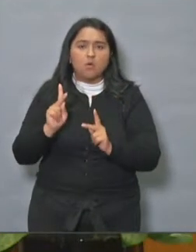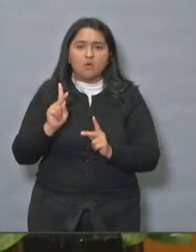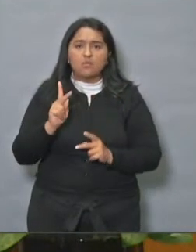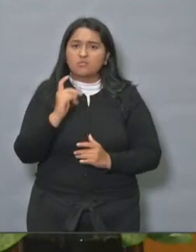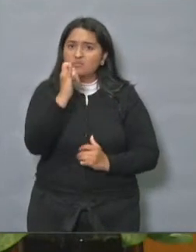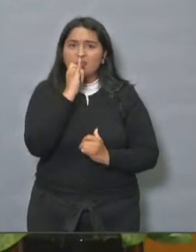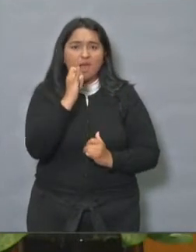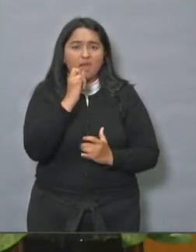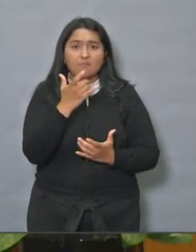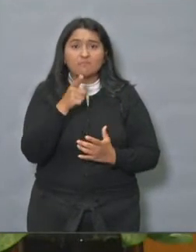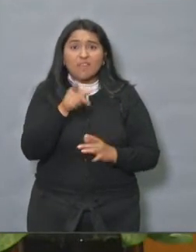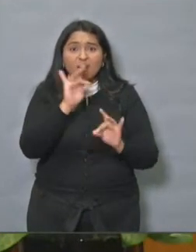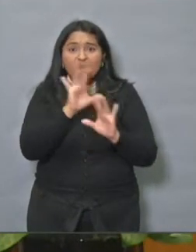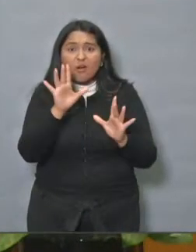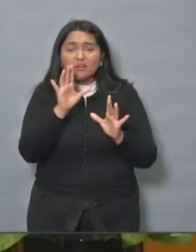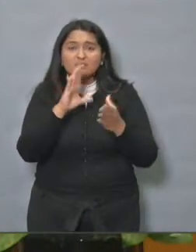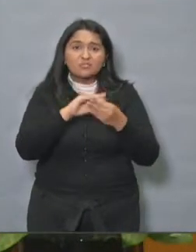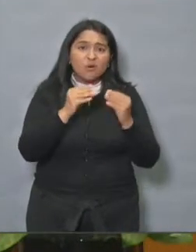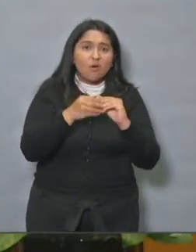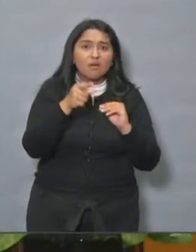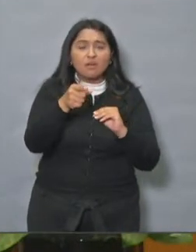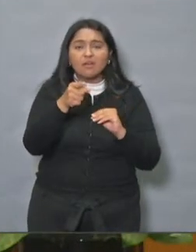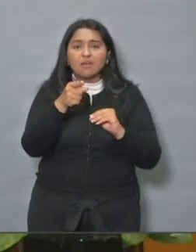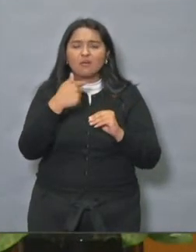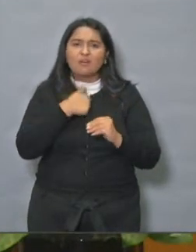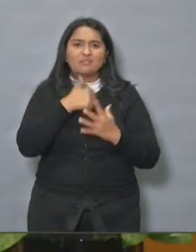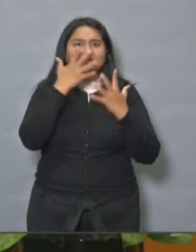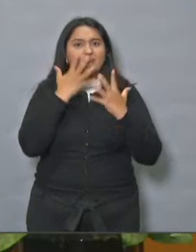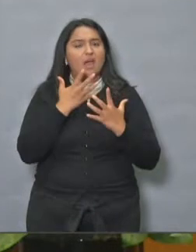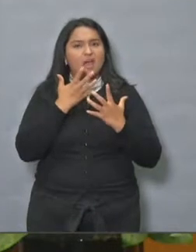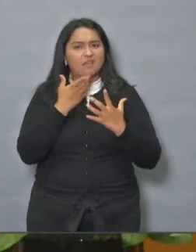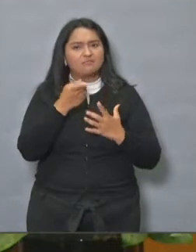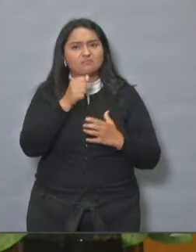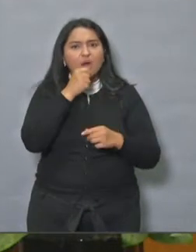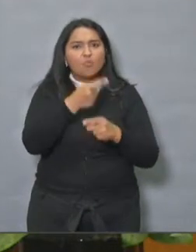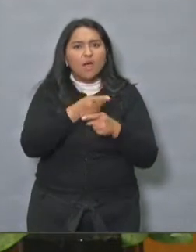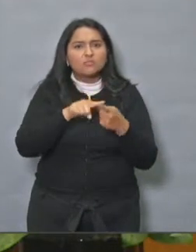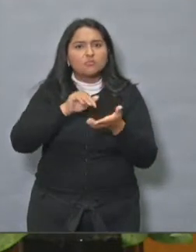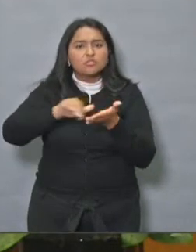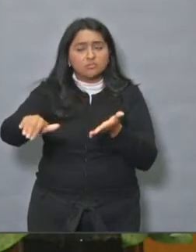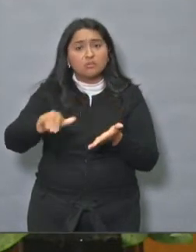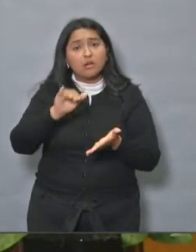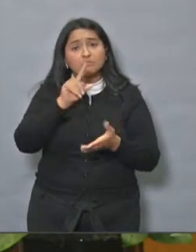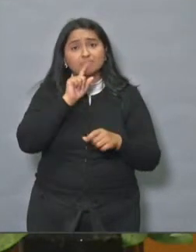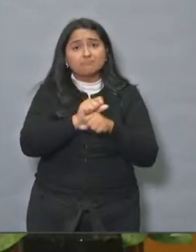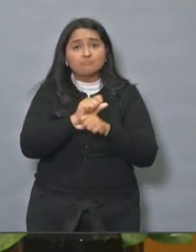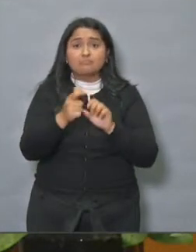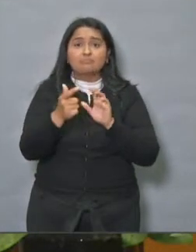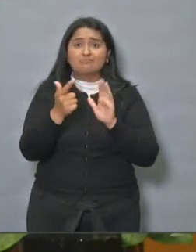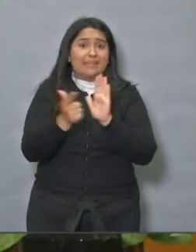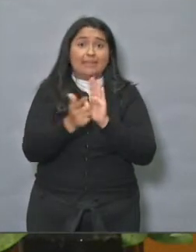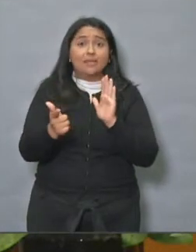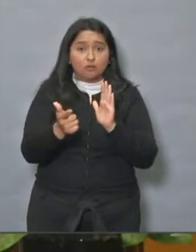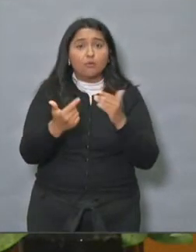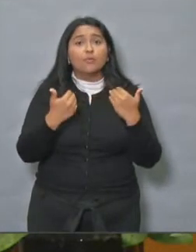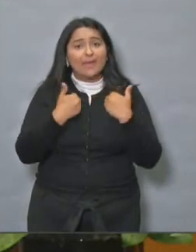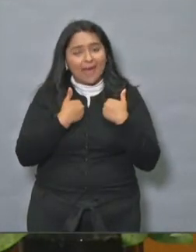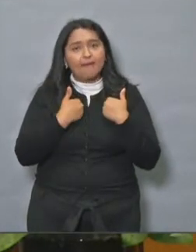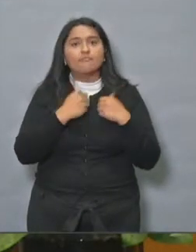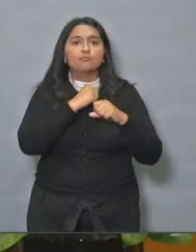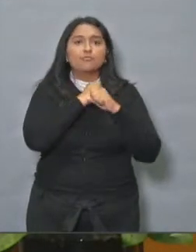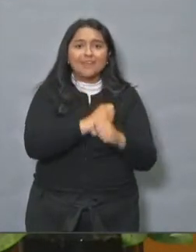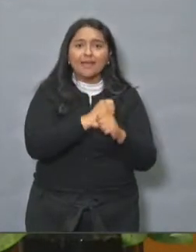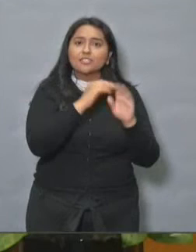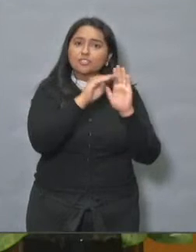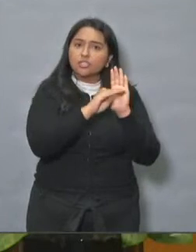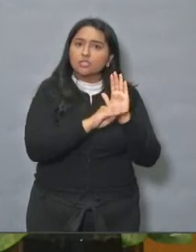these horrific stories about people who are inappropriately discharged, because it is illegal and there are protections in place.